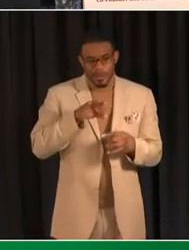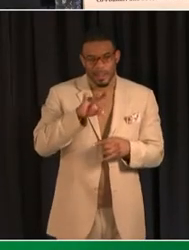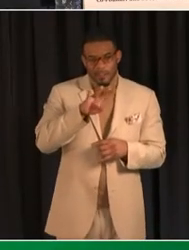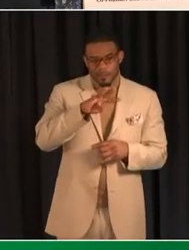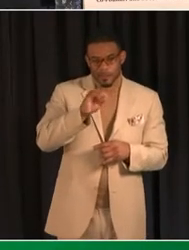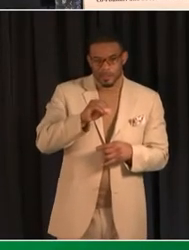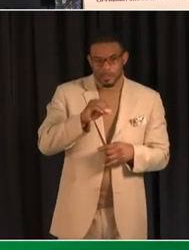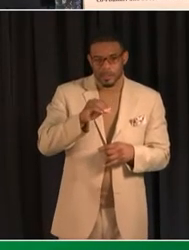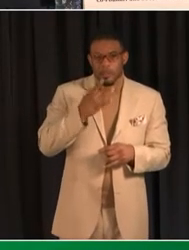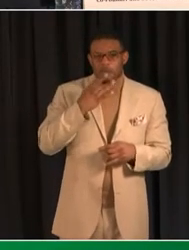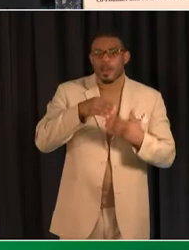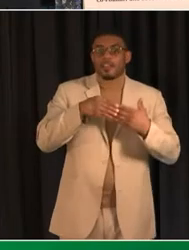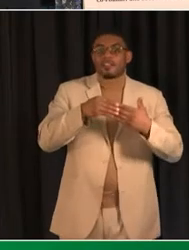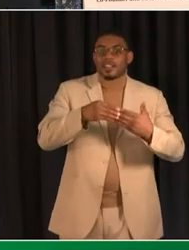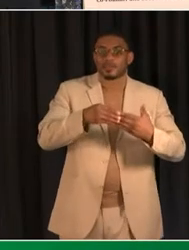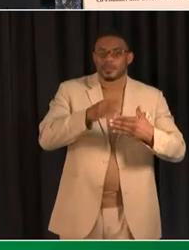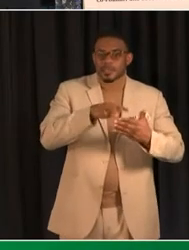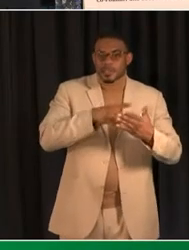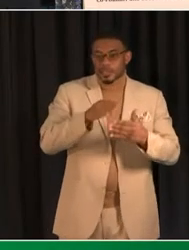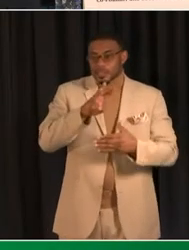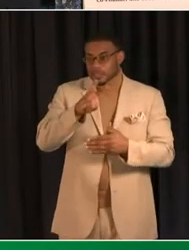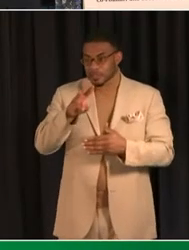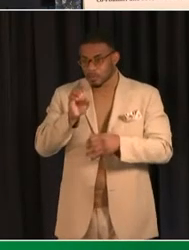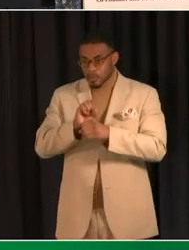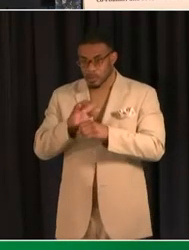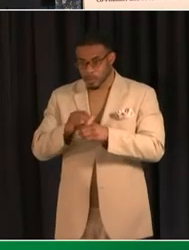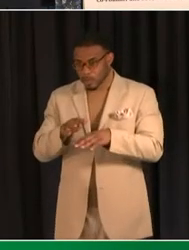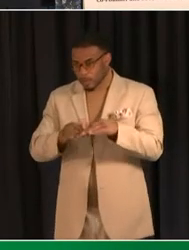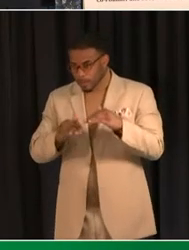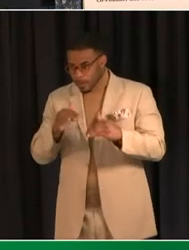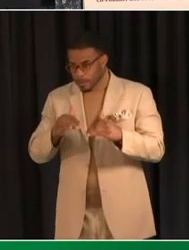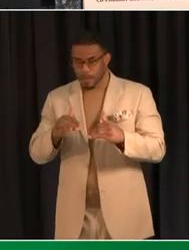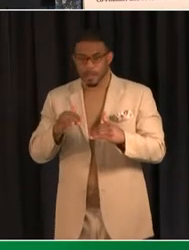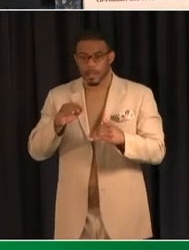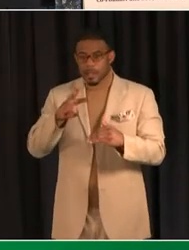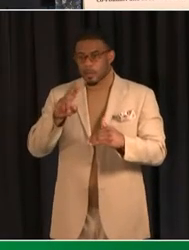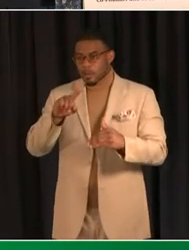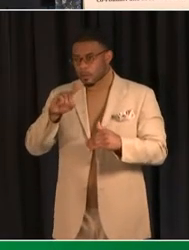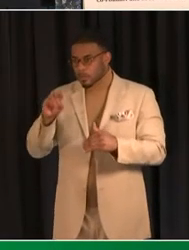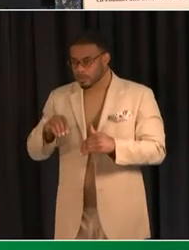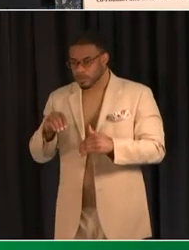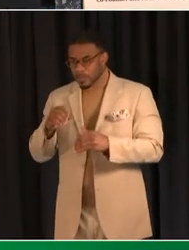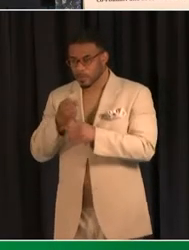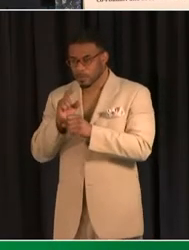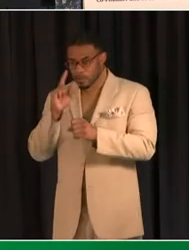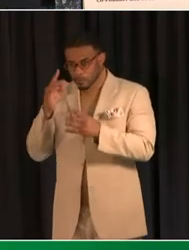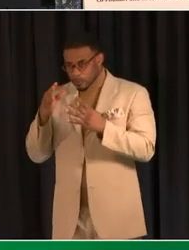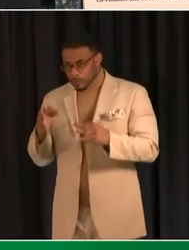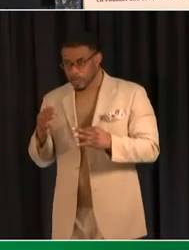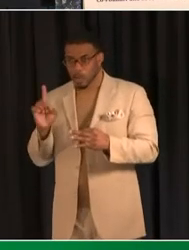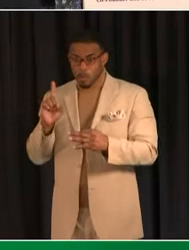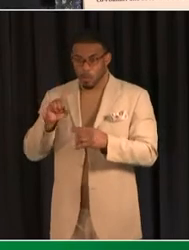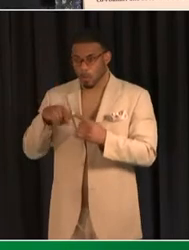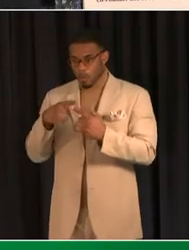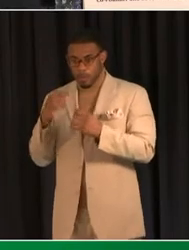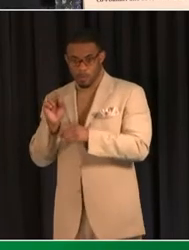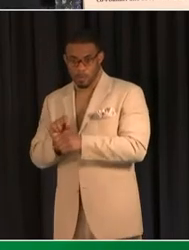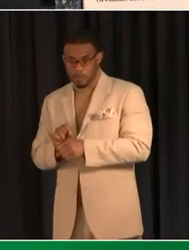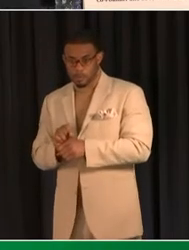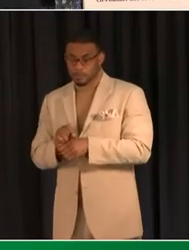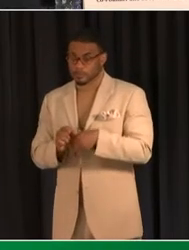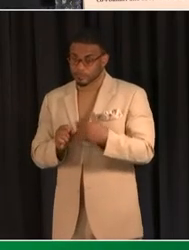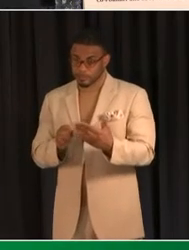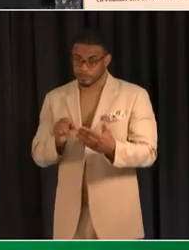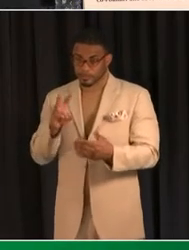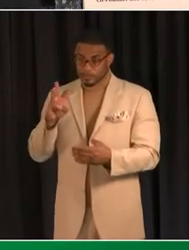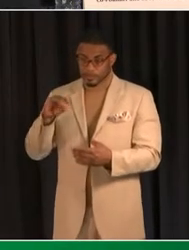found that 84% prefer flexible schedules, 66% work-life balance, 61% freedom to choose where and when they